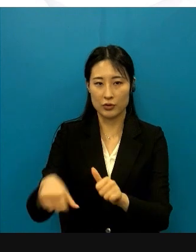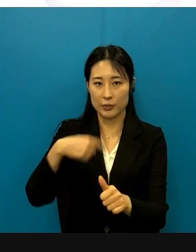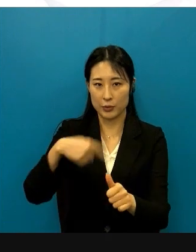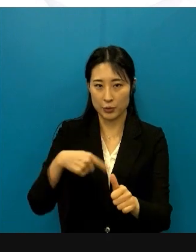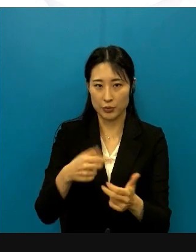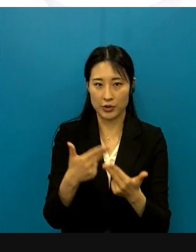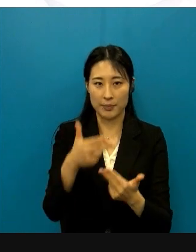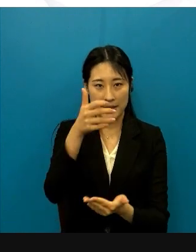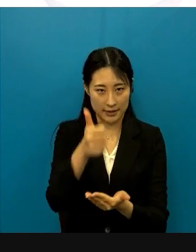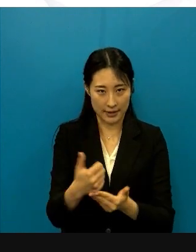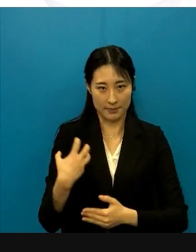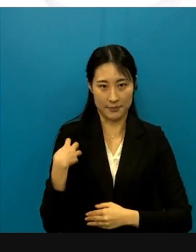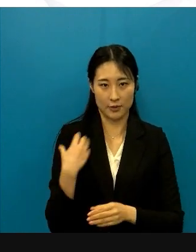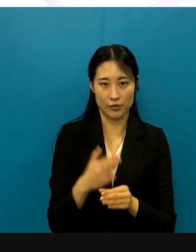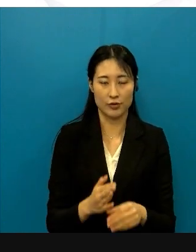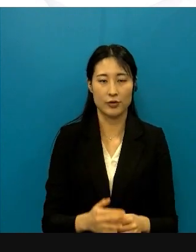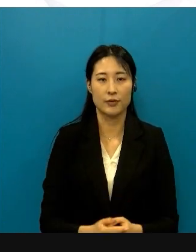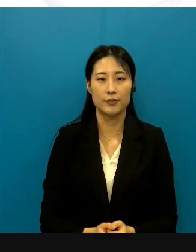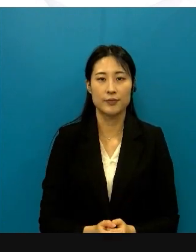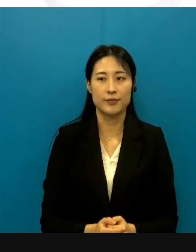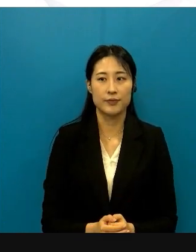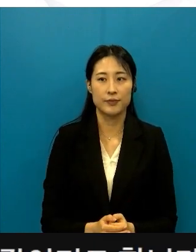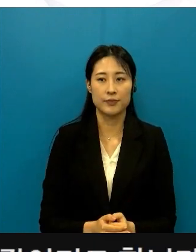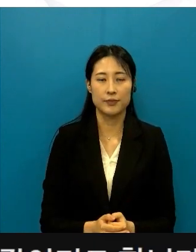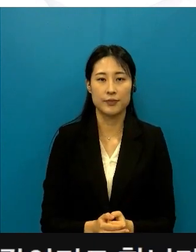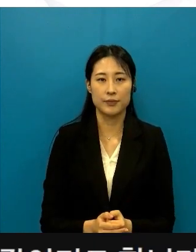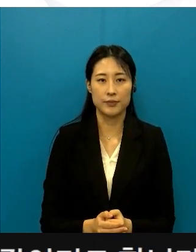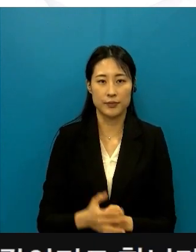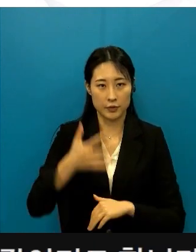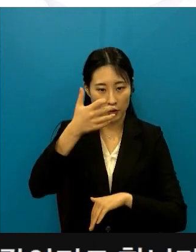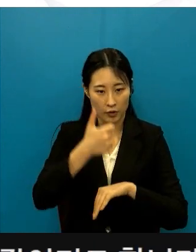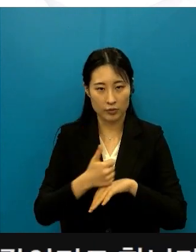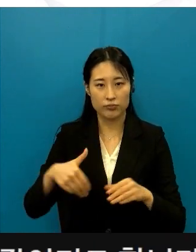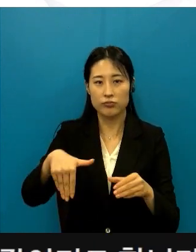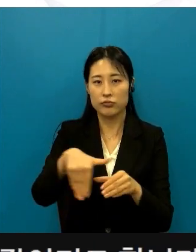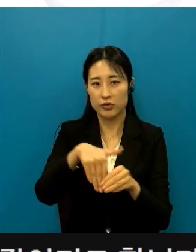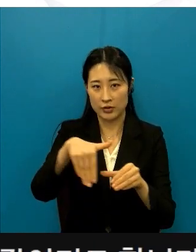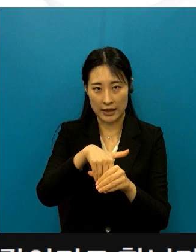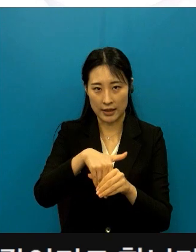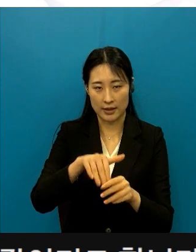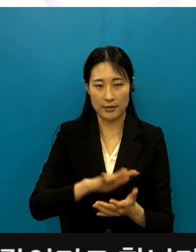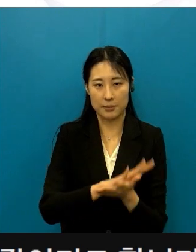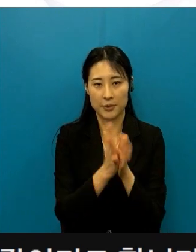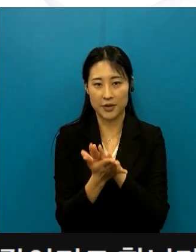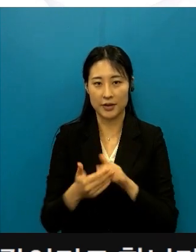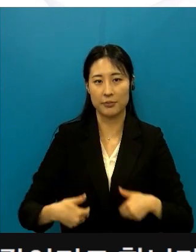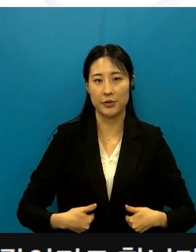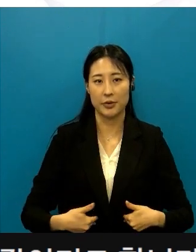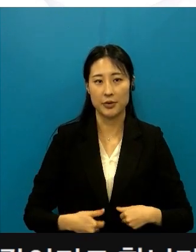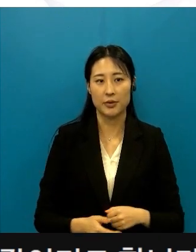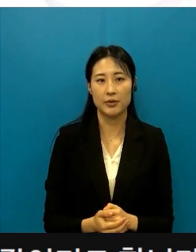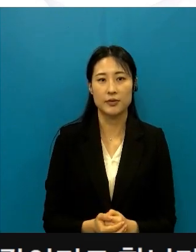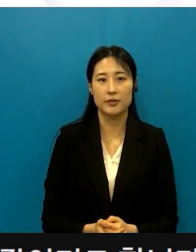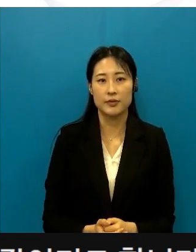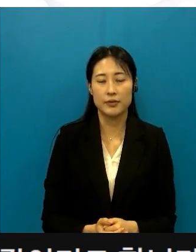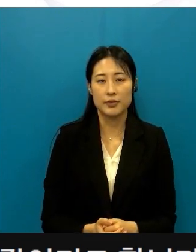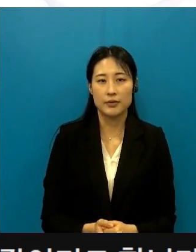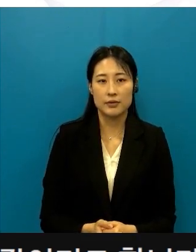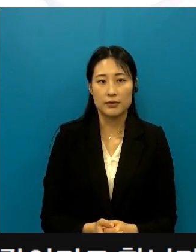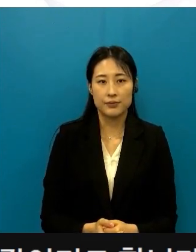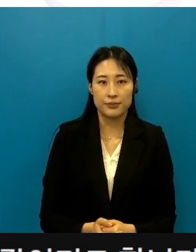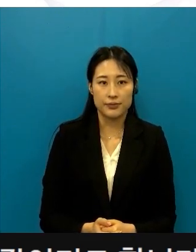is very, very important for protecting the autonomy, human autonomy and